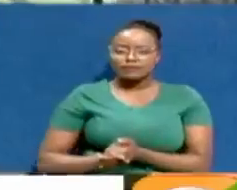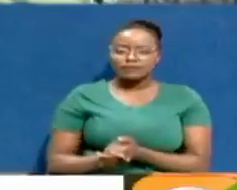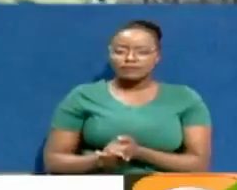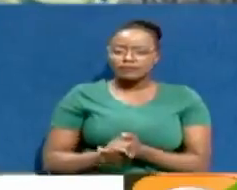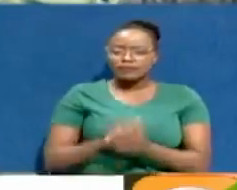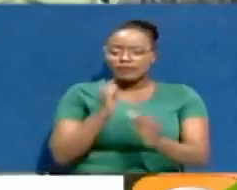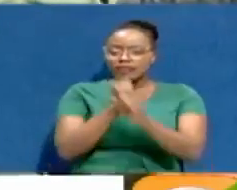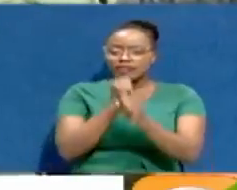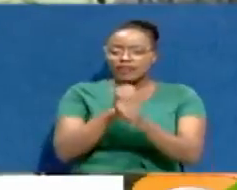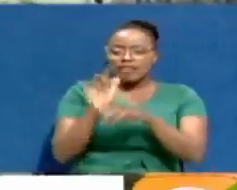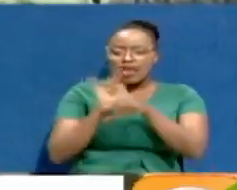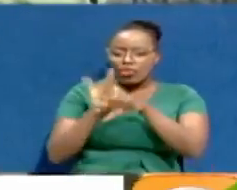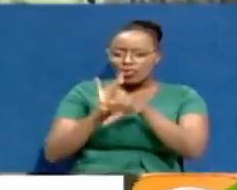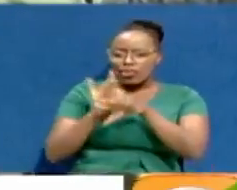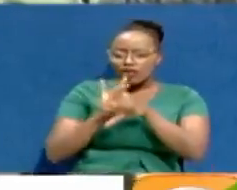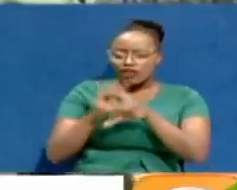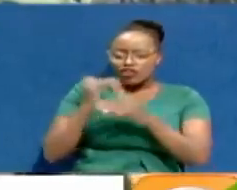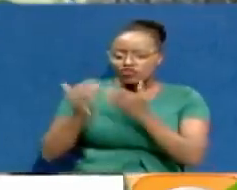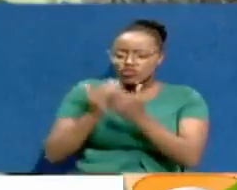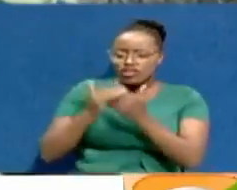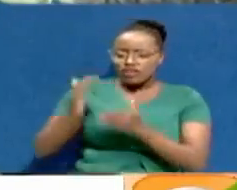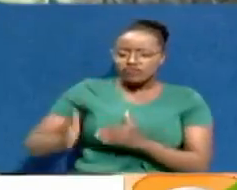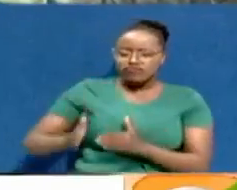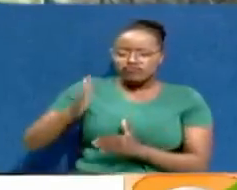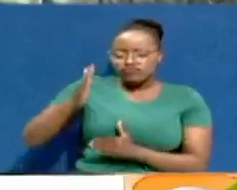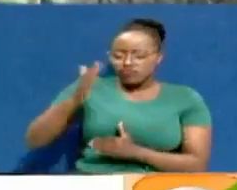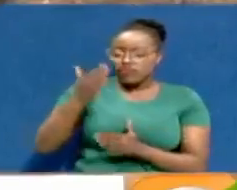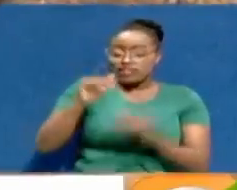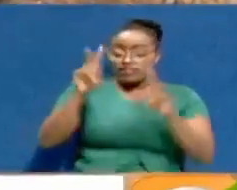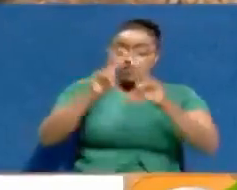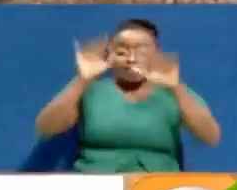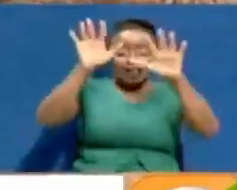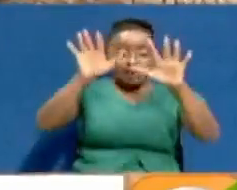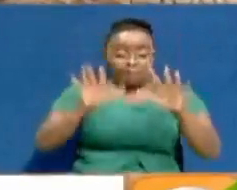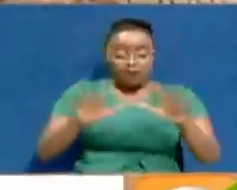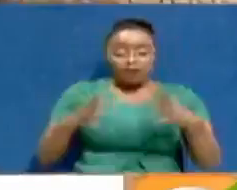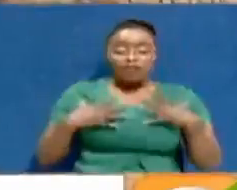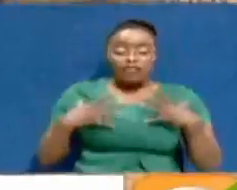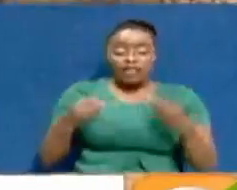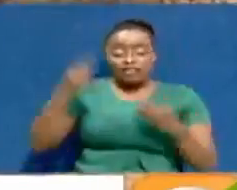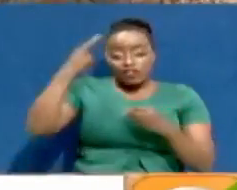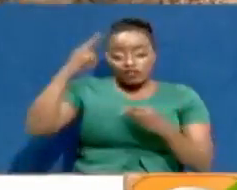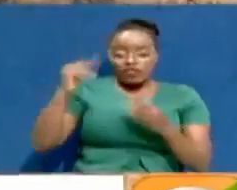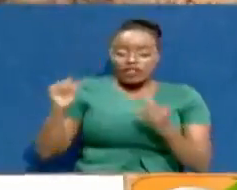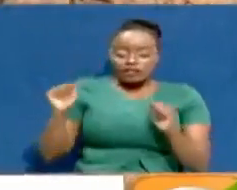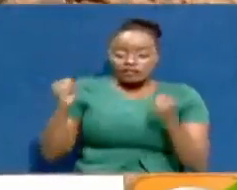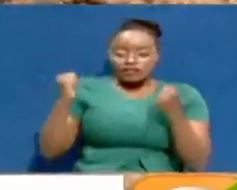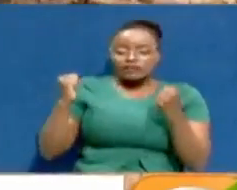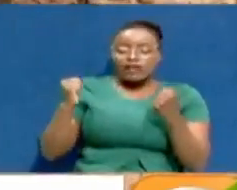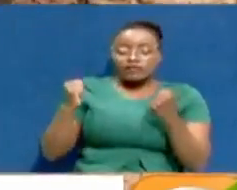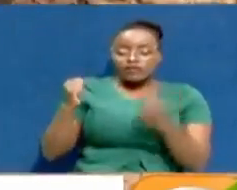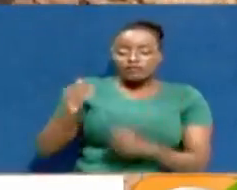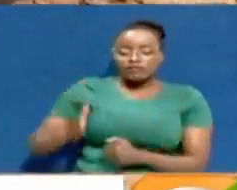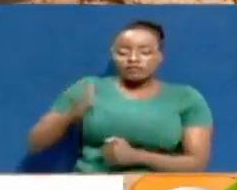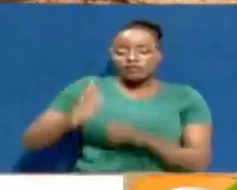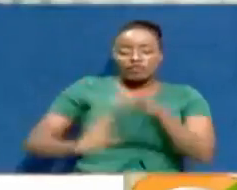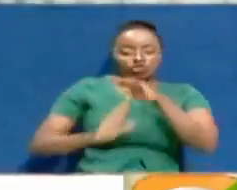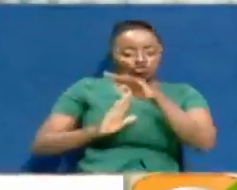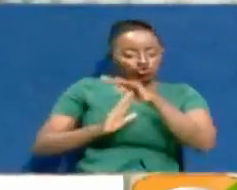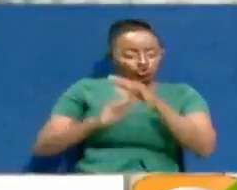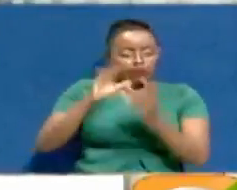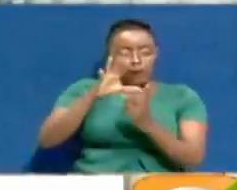The staff are sensitive to the calves. Compassion is key. The health of the rescued calf is top on their